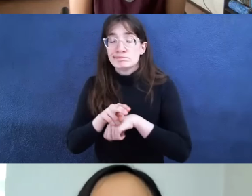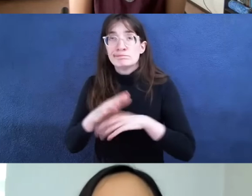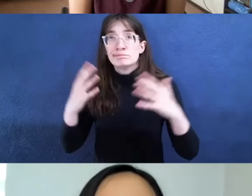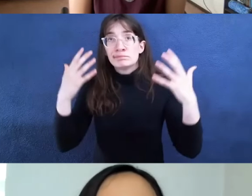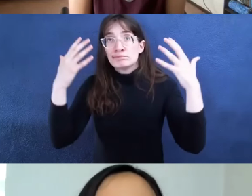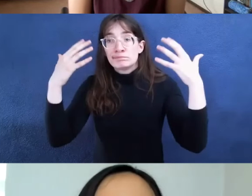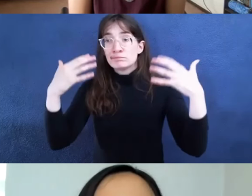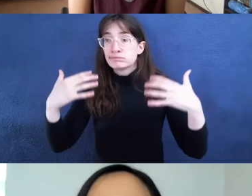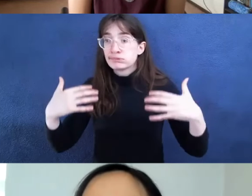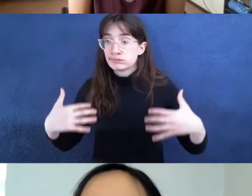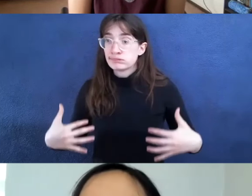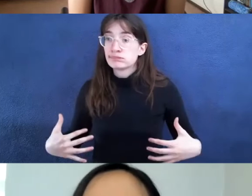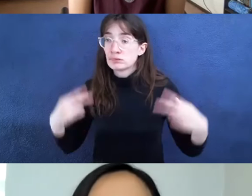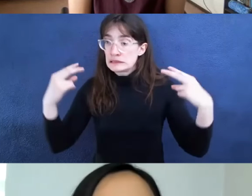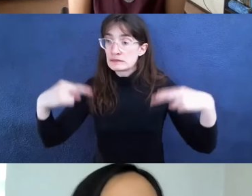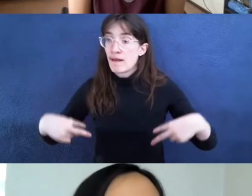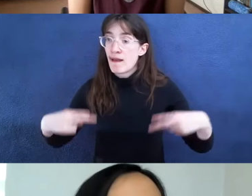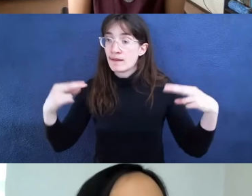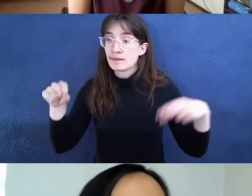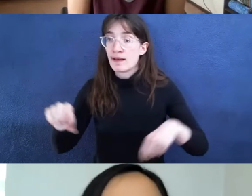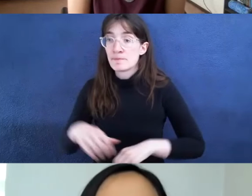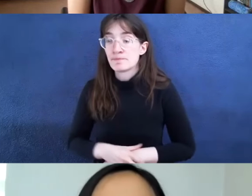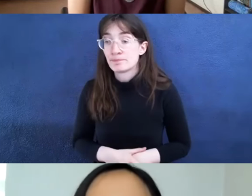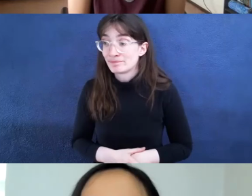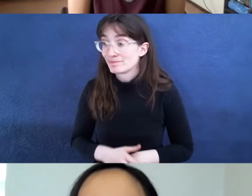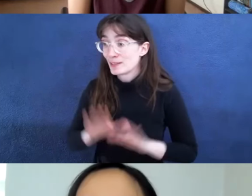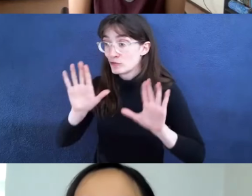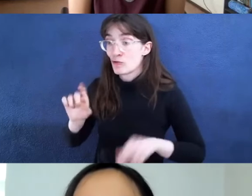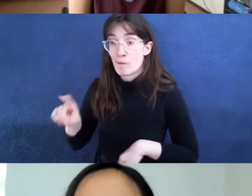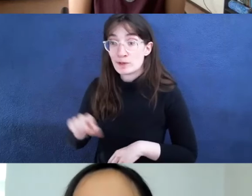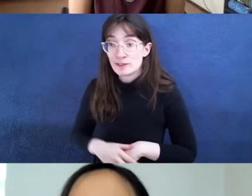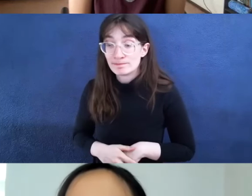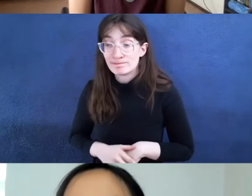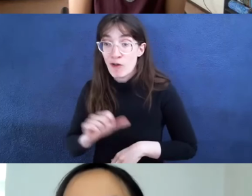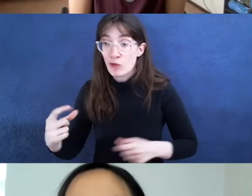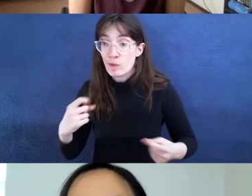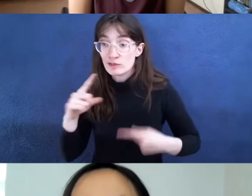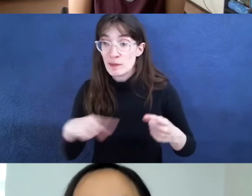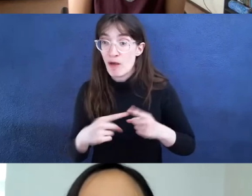Okay, great questions. Anything else for this part?